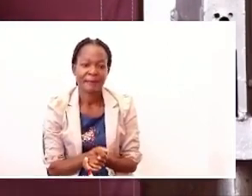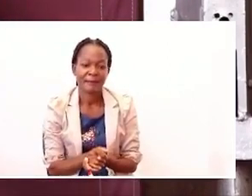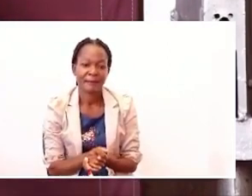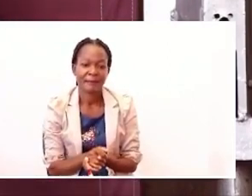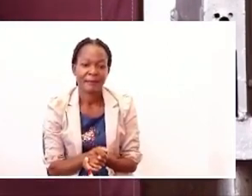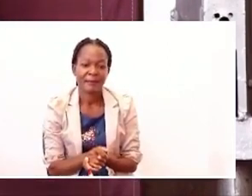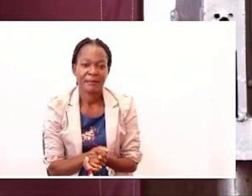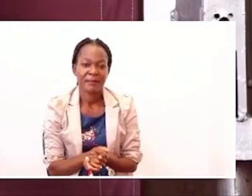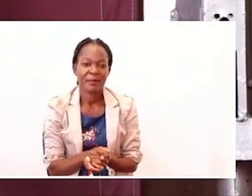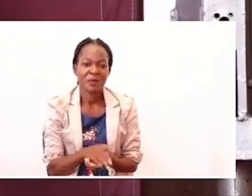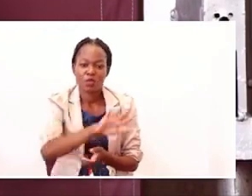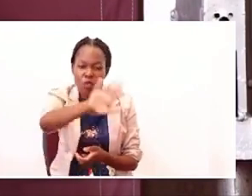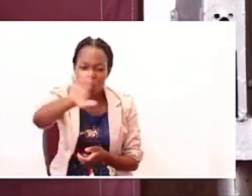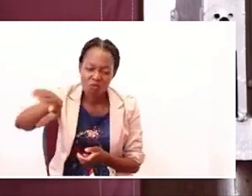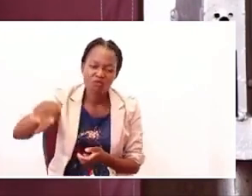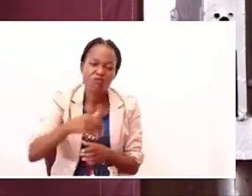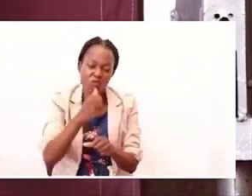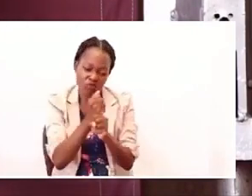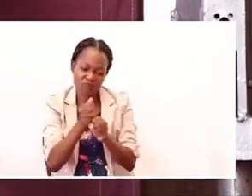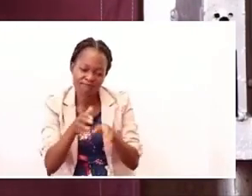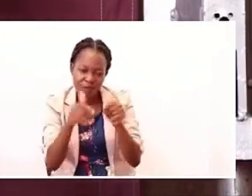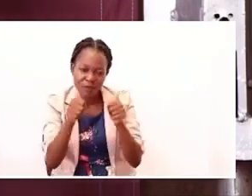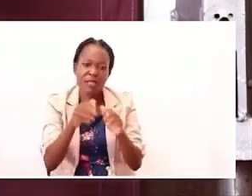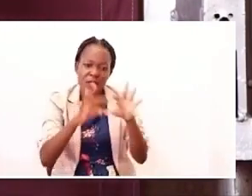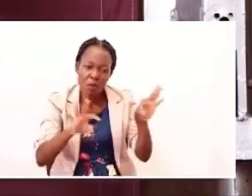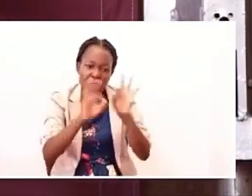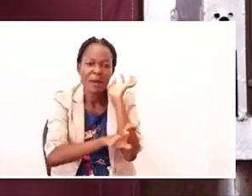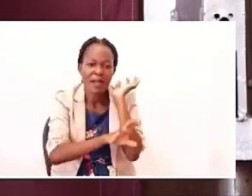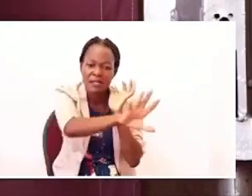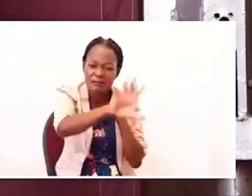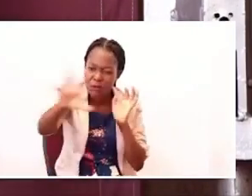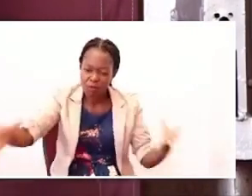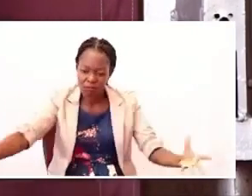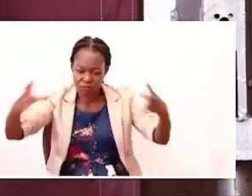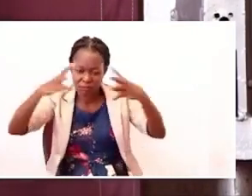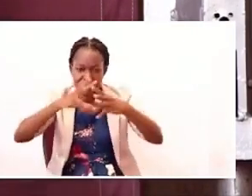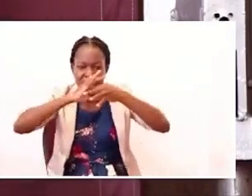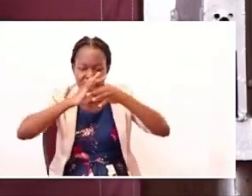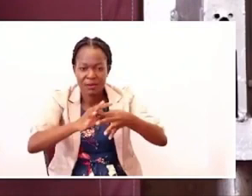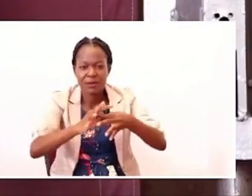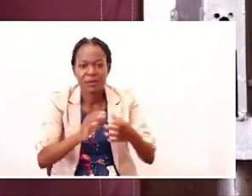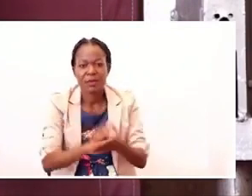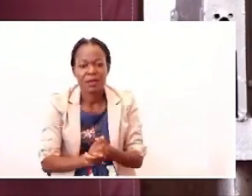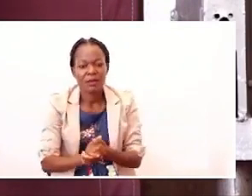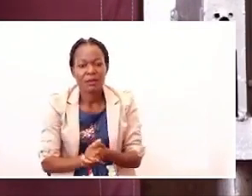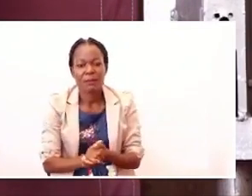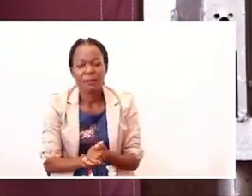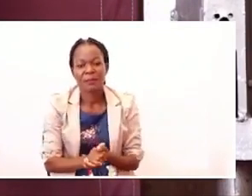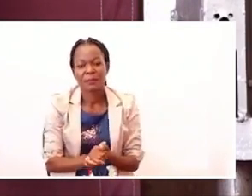it will require a collective effort on the part of African countries, a collaborative effort on the part of African